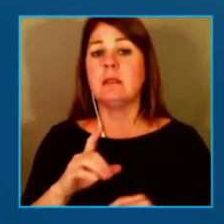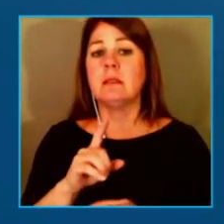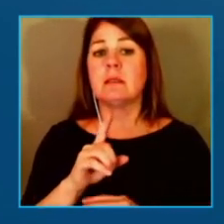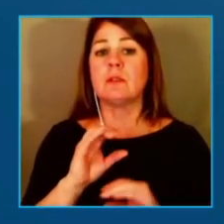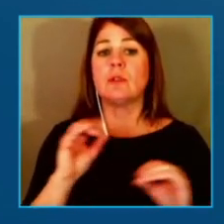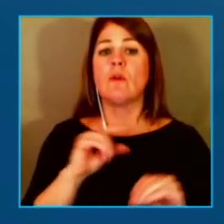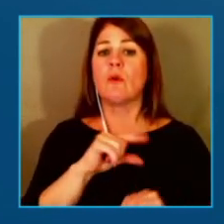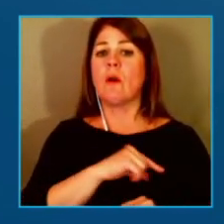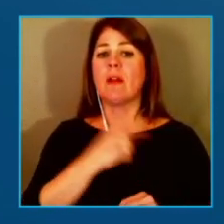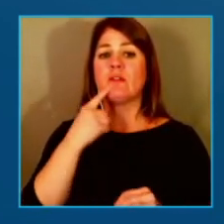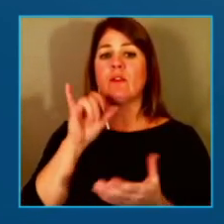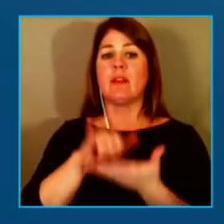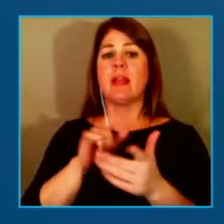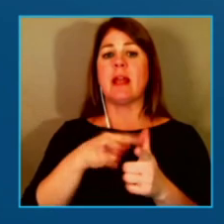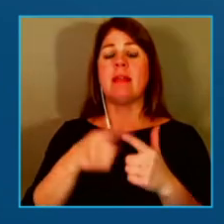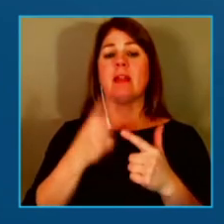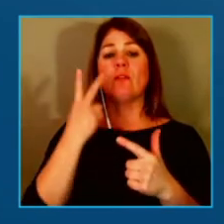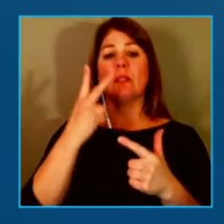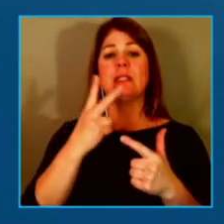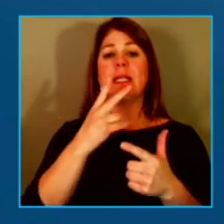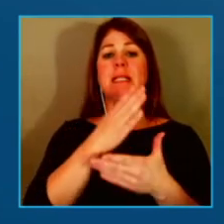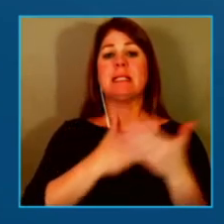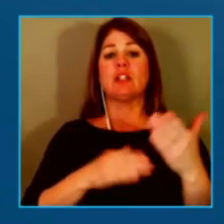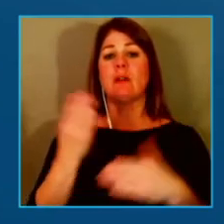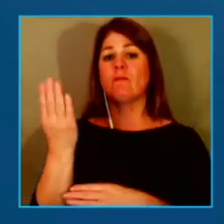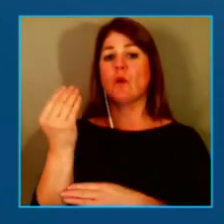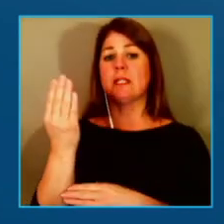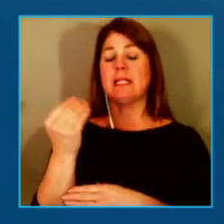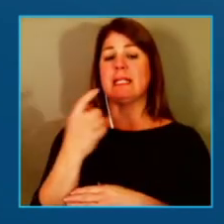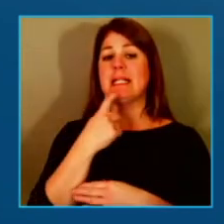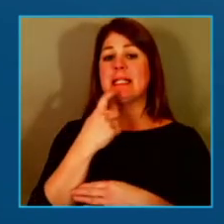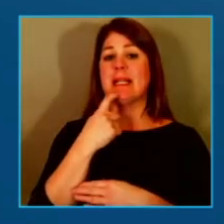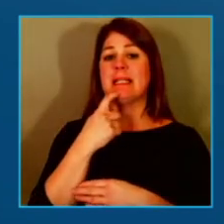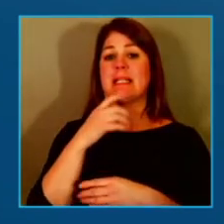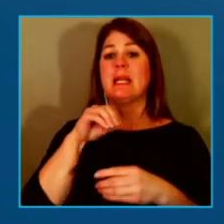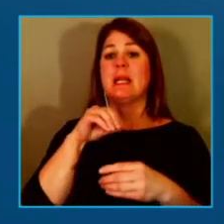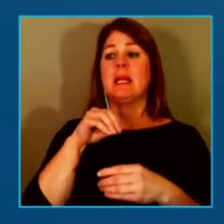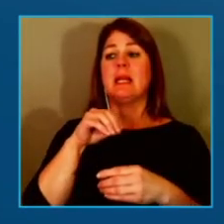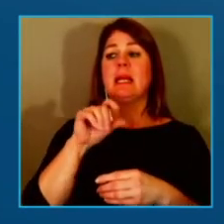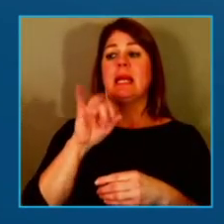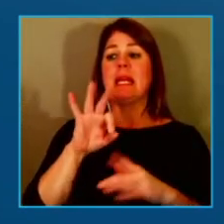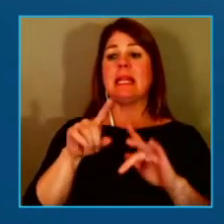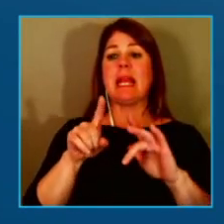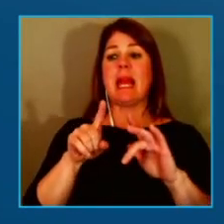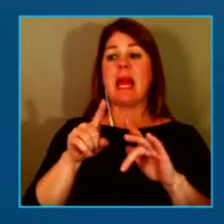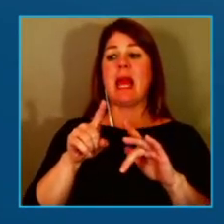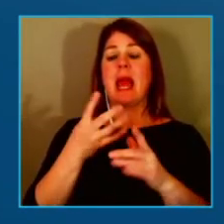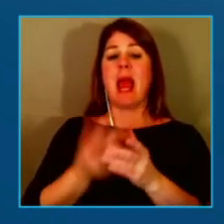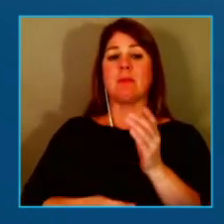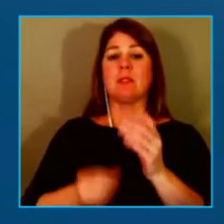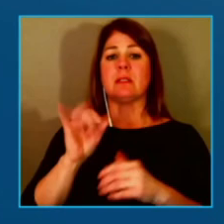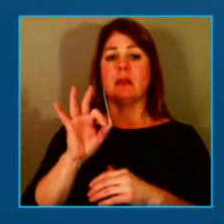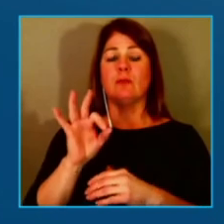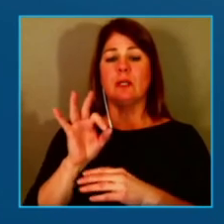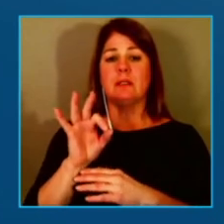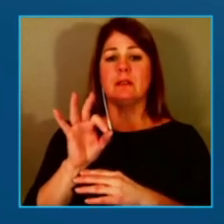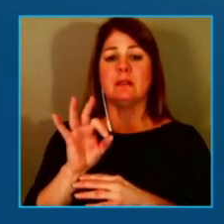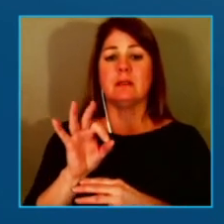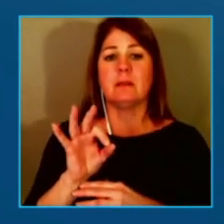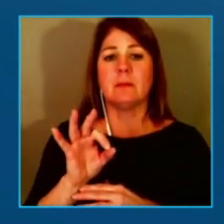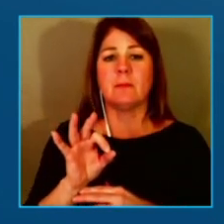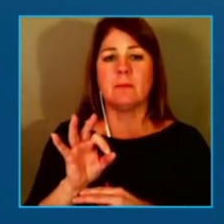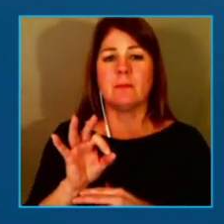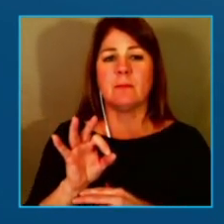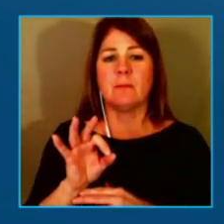then if you look at Section 14, it says, in the absence of other provisions, Robert Rules of